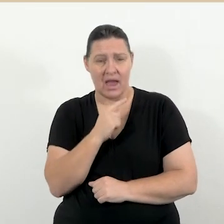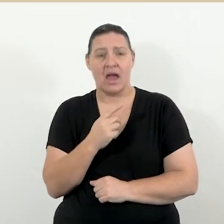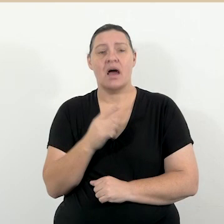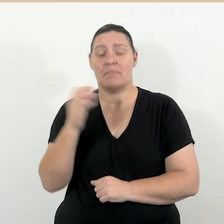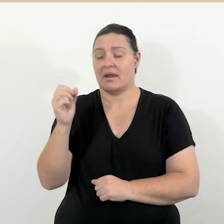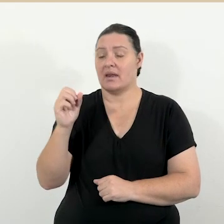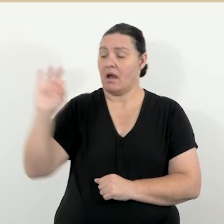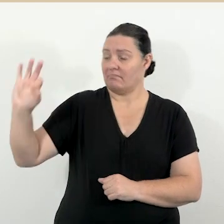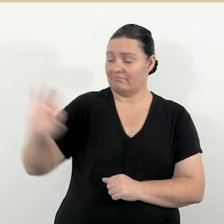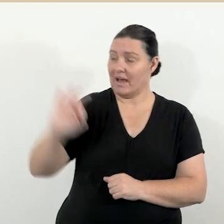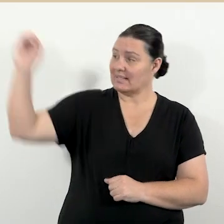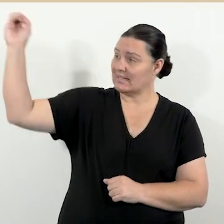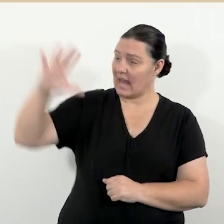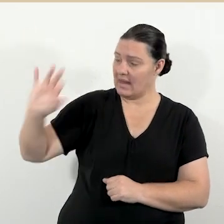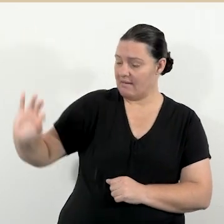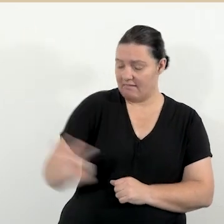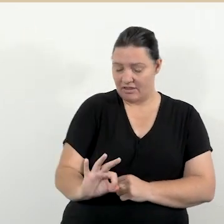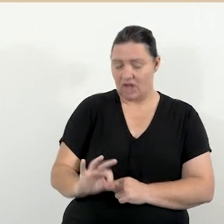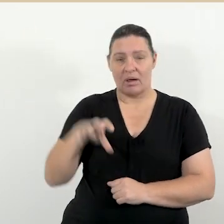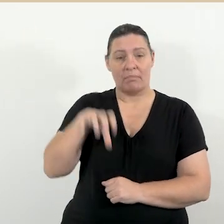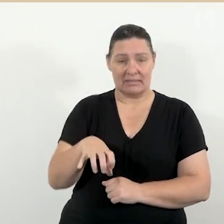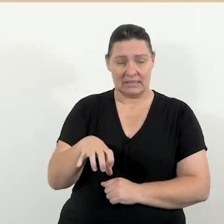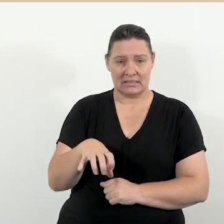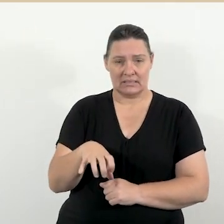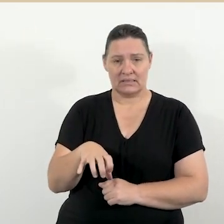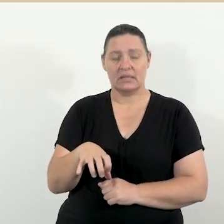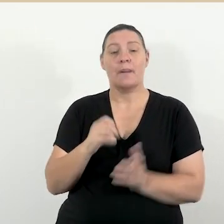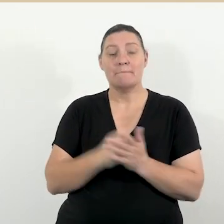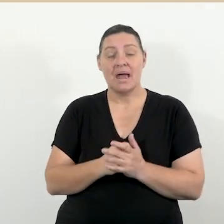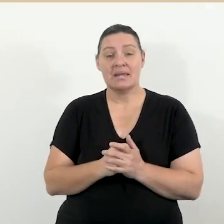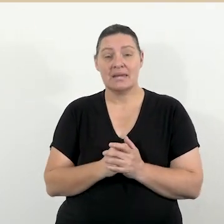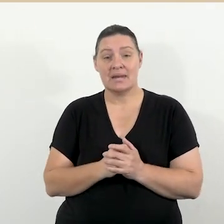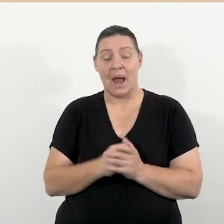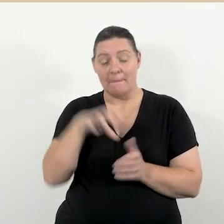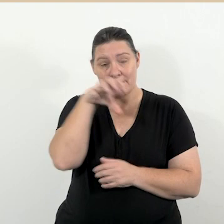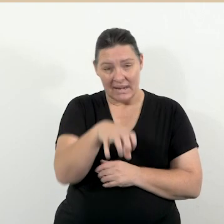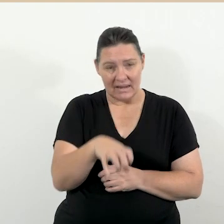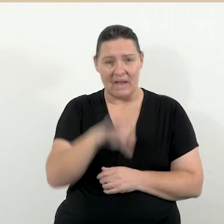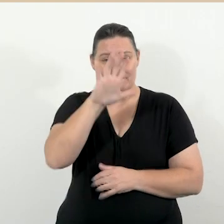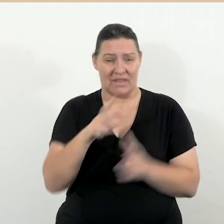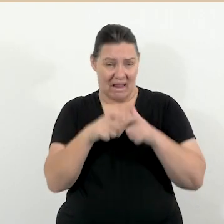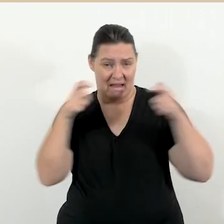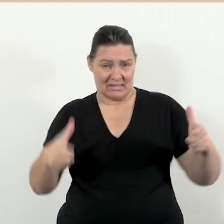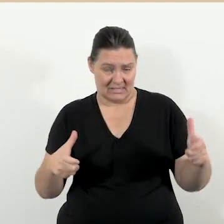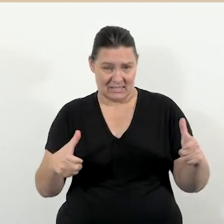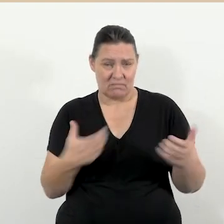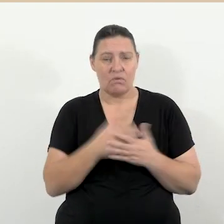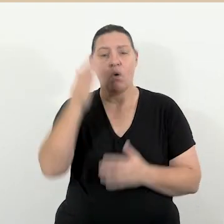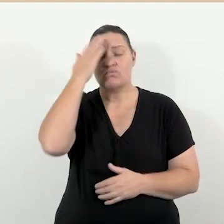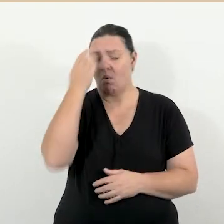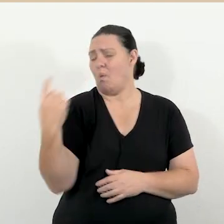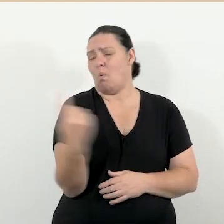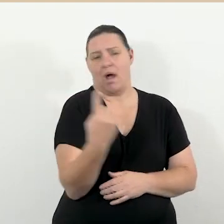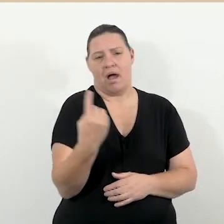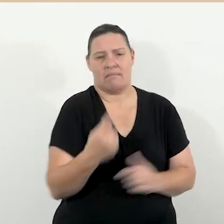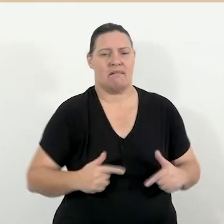planet Earth is the third planet from our solar system, and it's the fifth largest planet on the solar system, and it is known as the